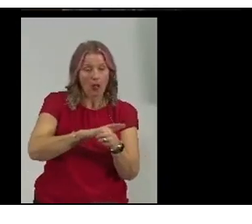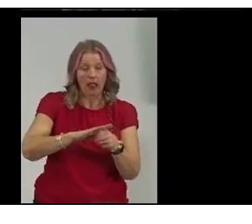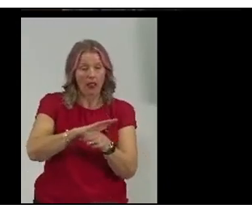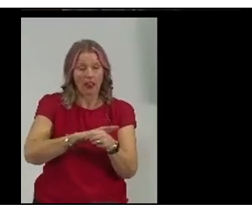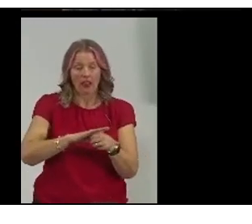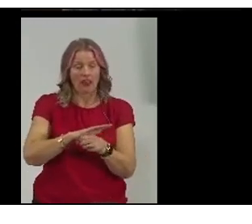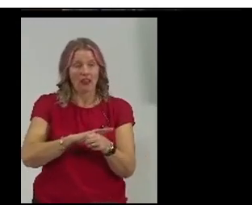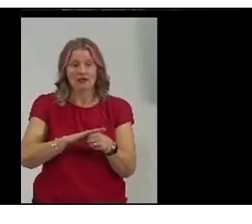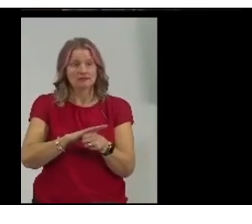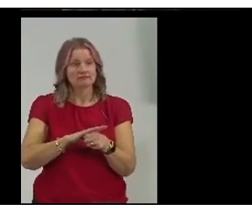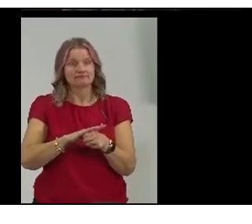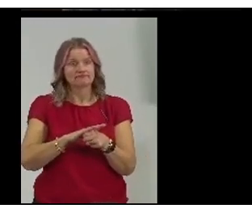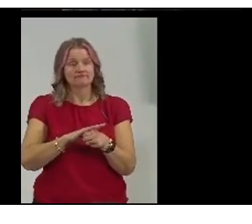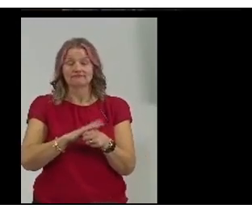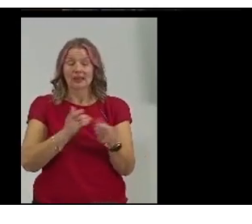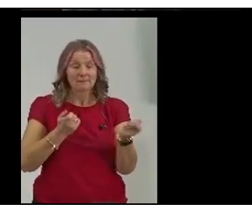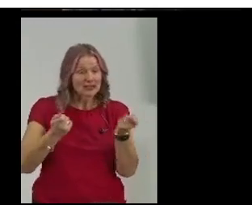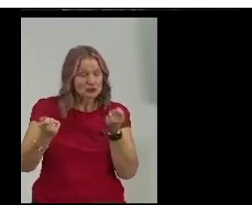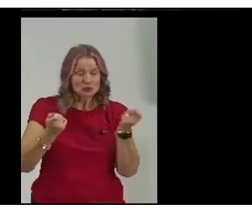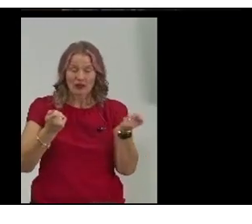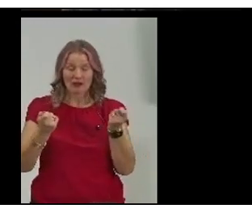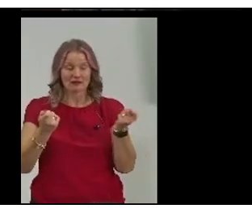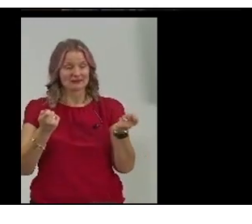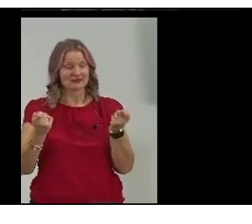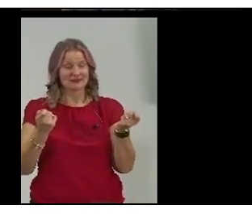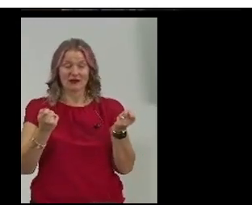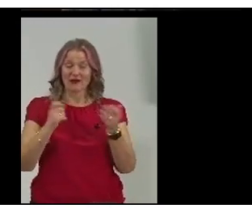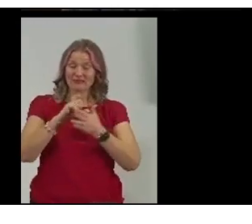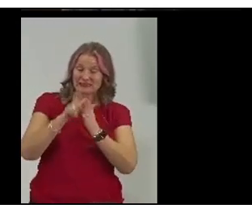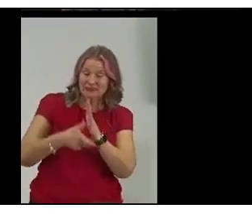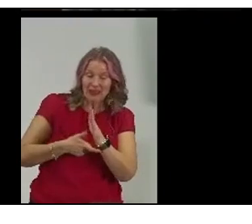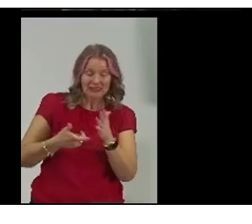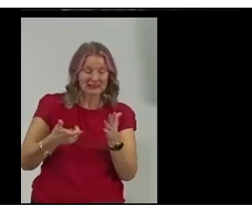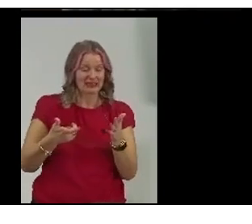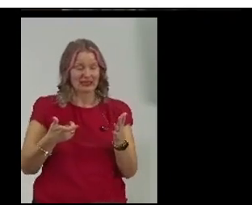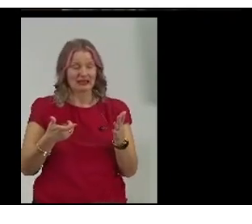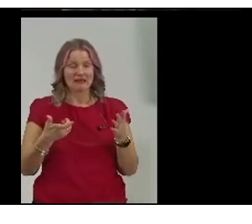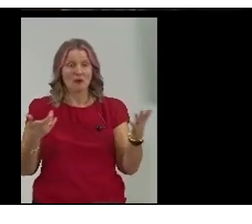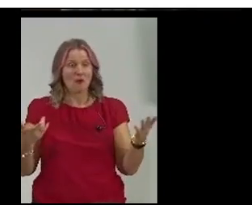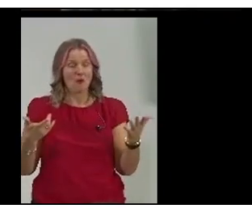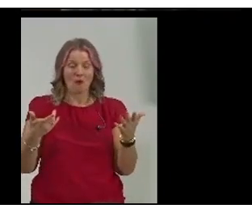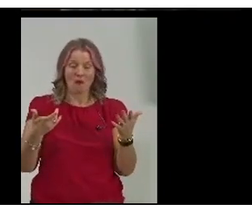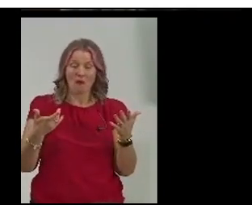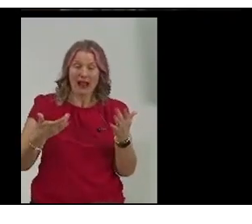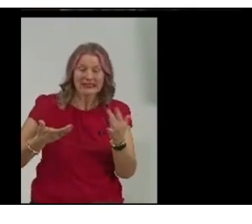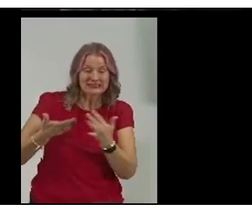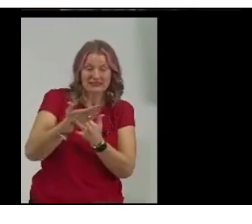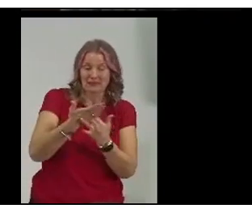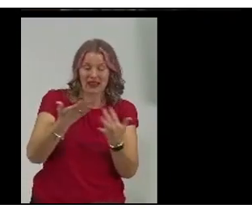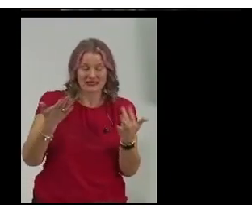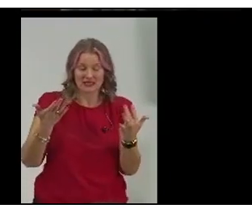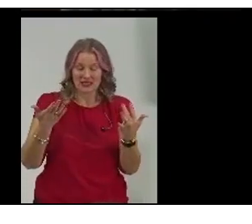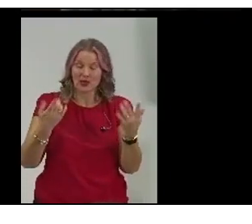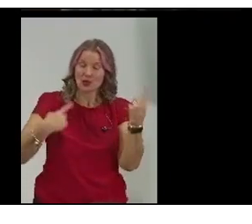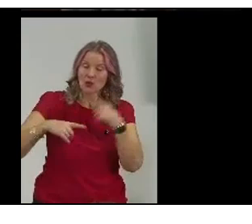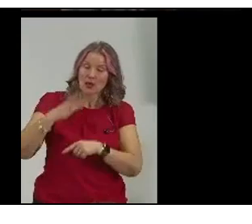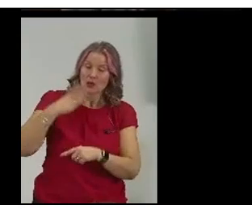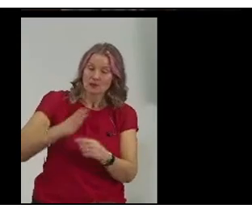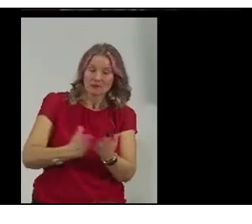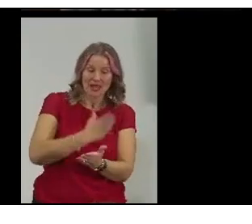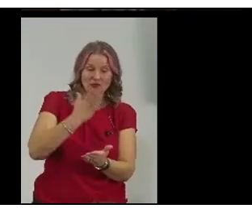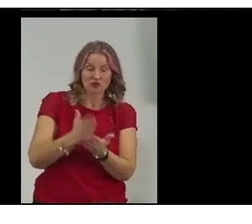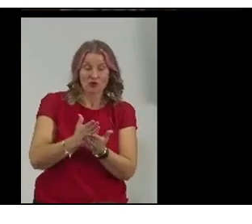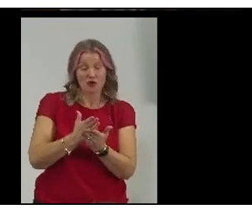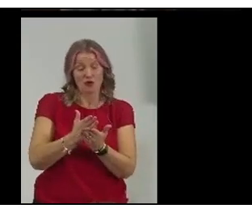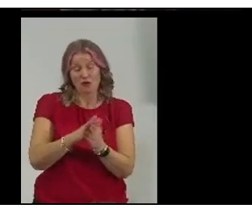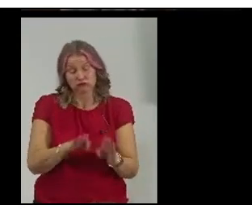local management of disabled people or the accessibility that they have. We want to make sure that we provide